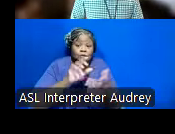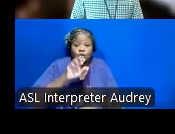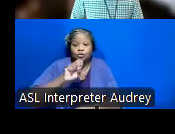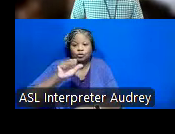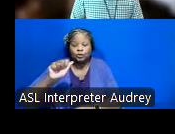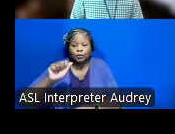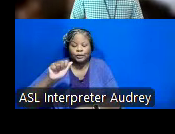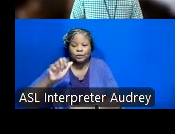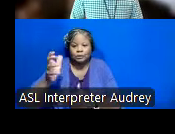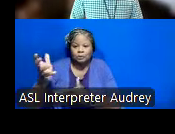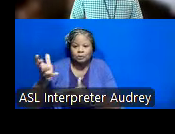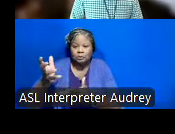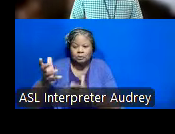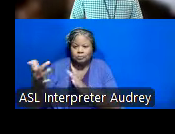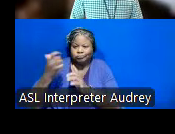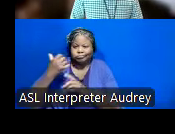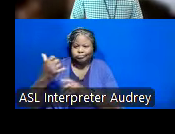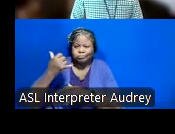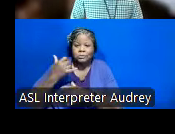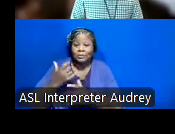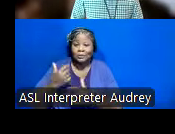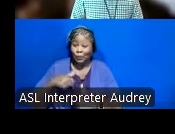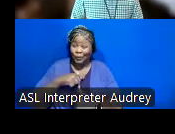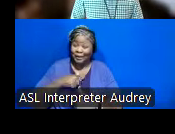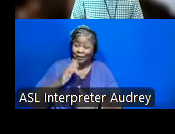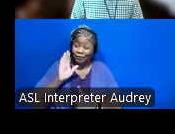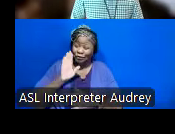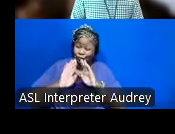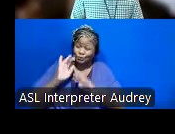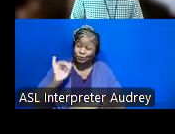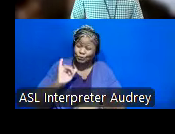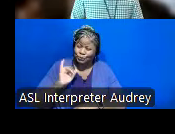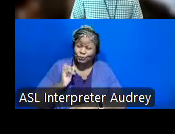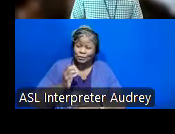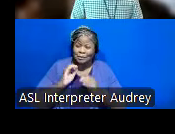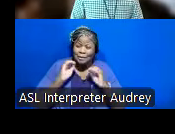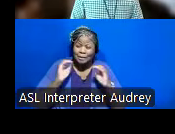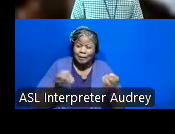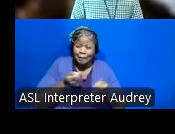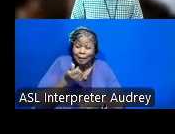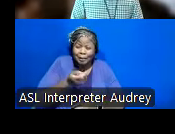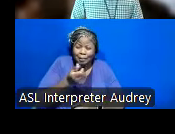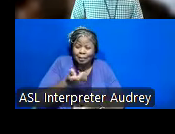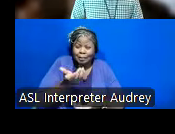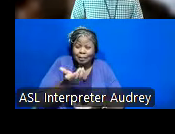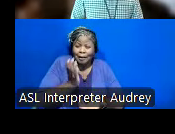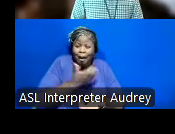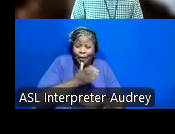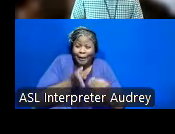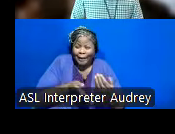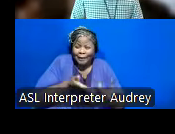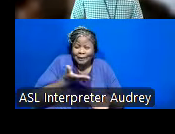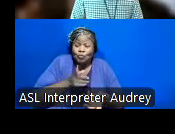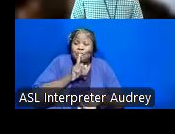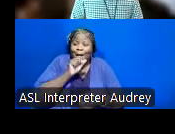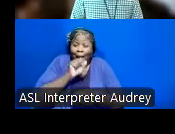It gets to a point for us that I think we also get a little bit frustrated. There's very little, on our end of things that we're